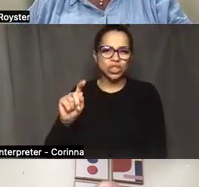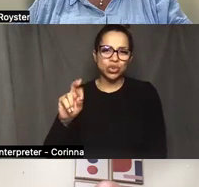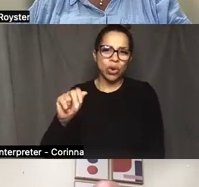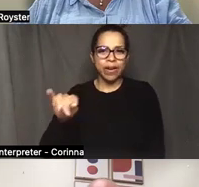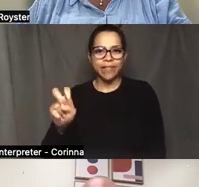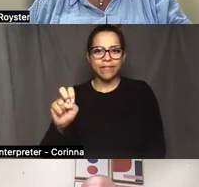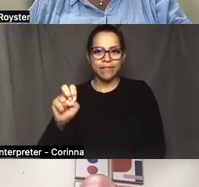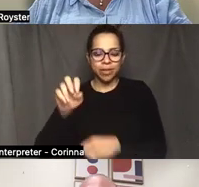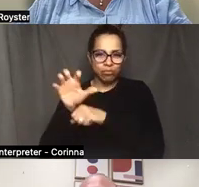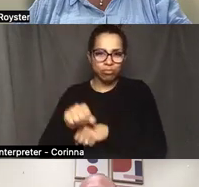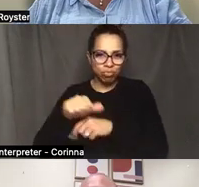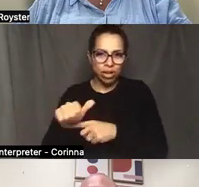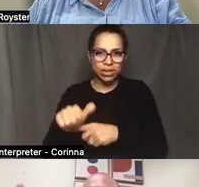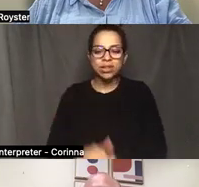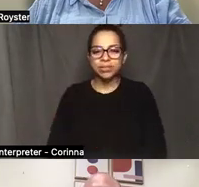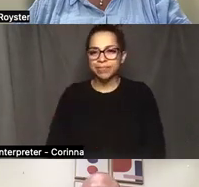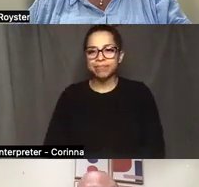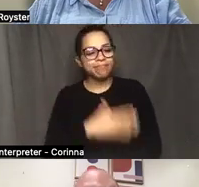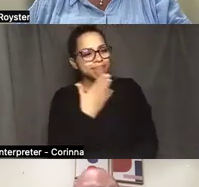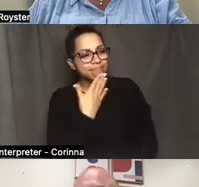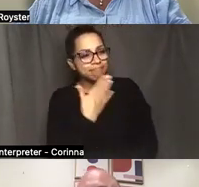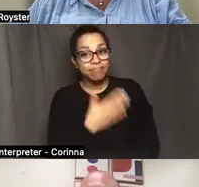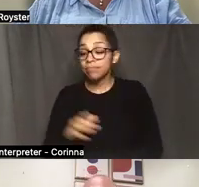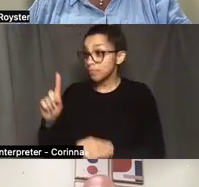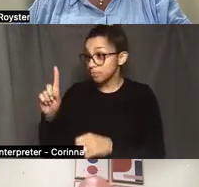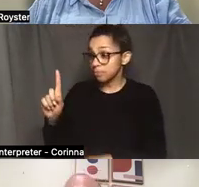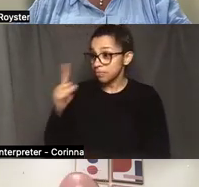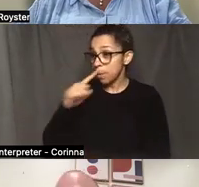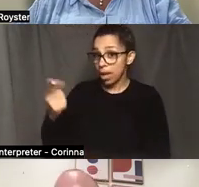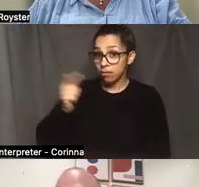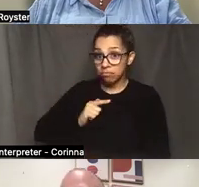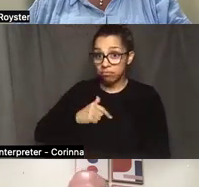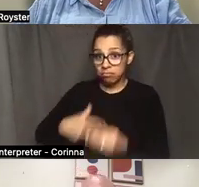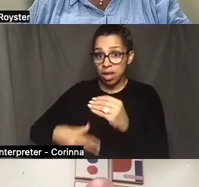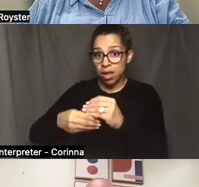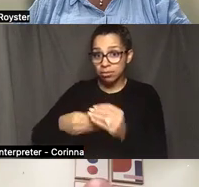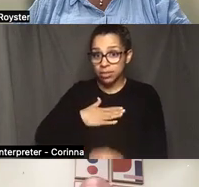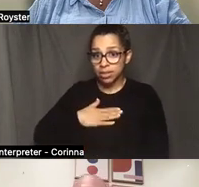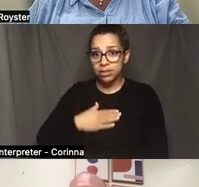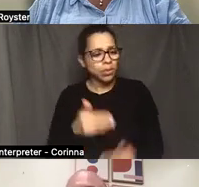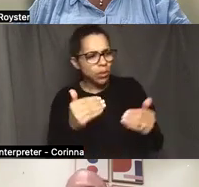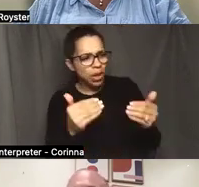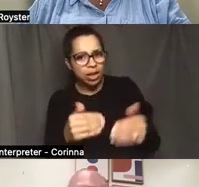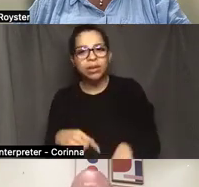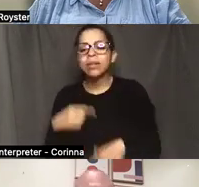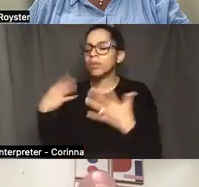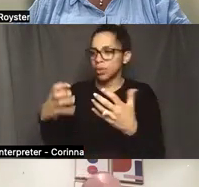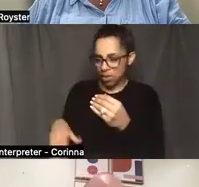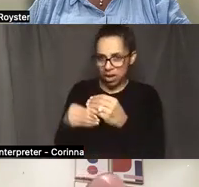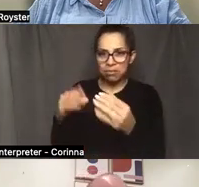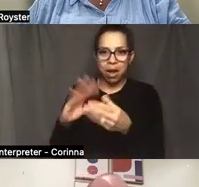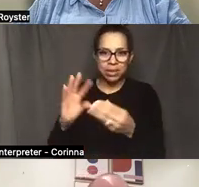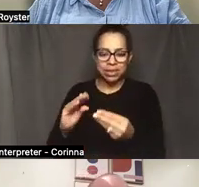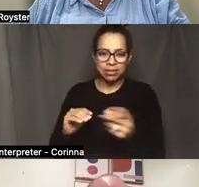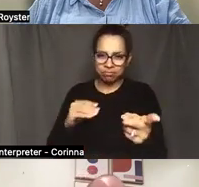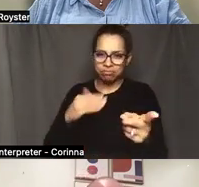Thank you, Dr. Diaz. May The next, go ahead. may I add just a little more color commentating to that very